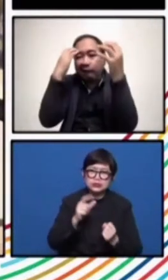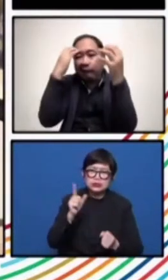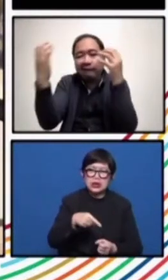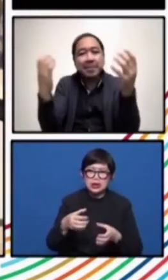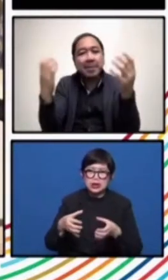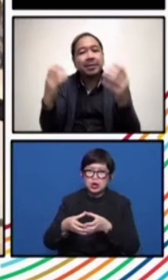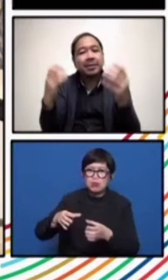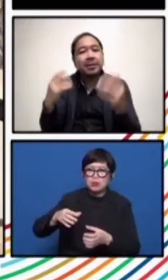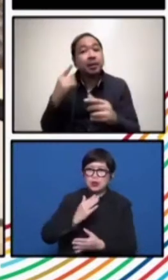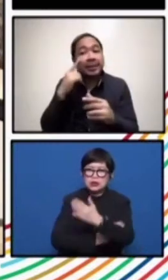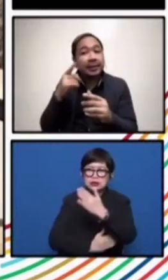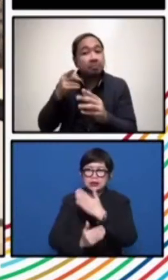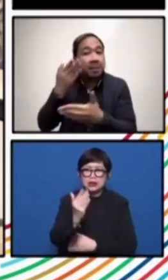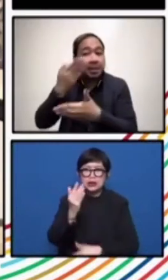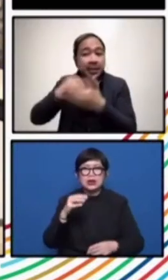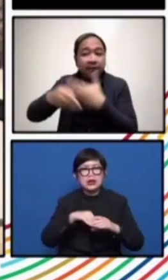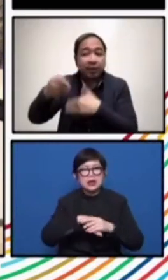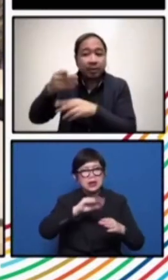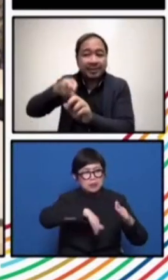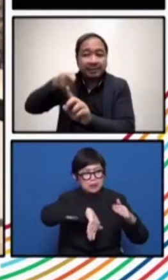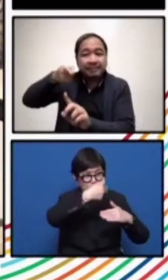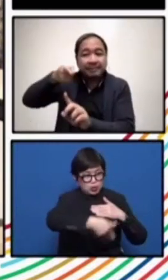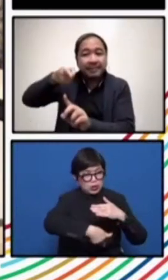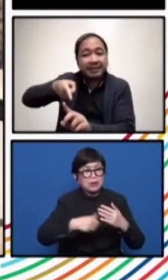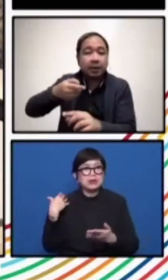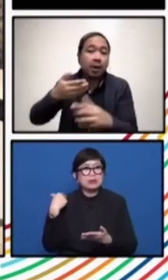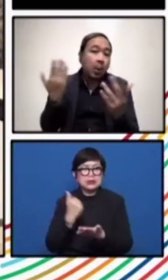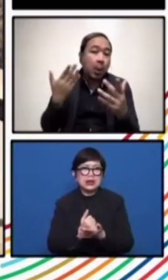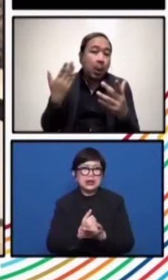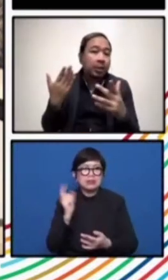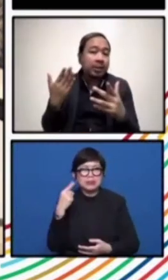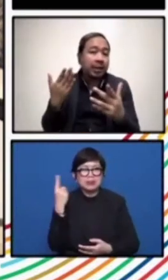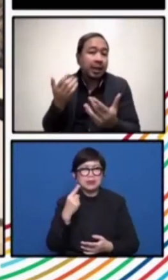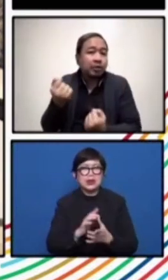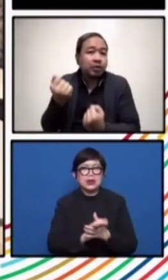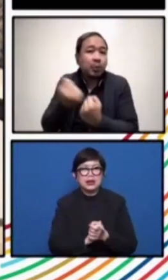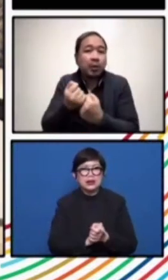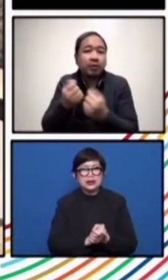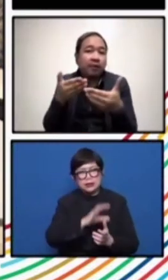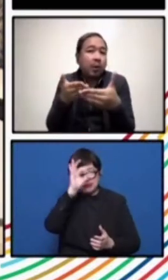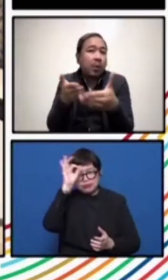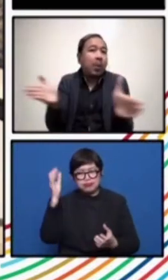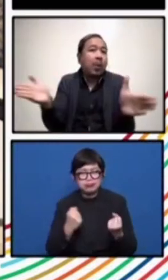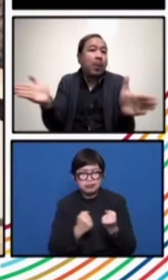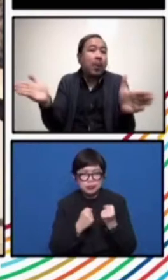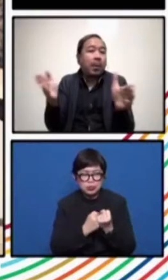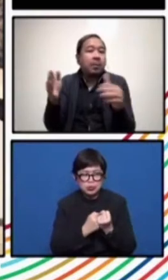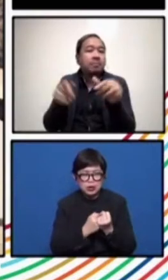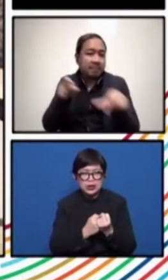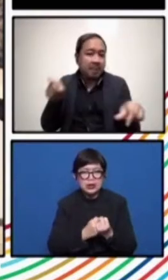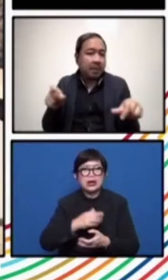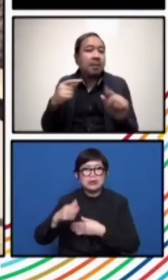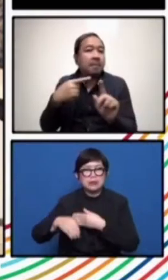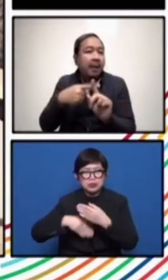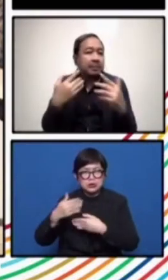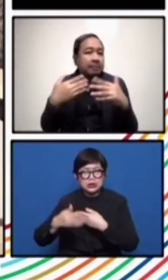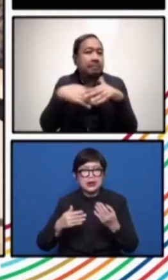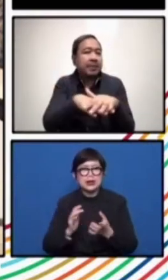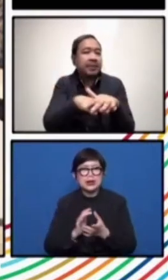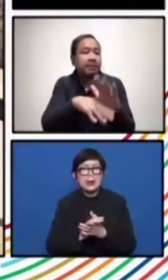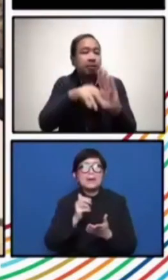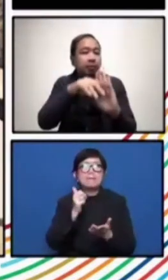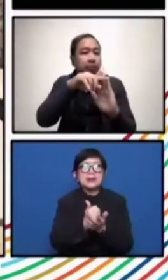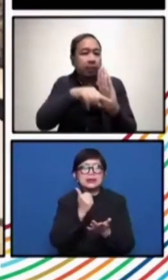intervention or investment that is meant for the general population and mainstream programs it's also very important that the an